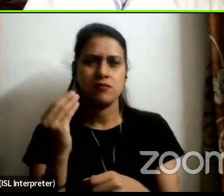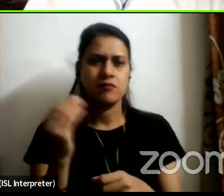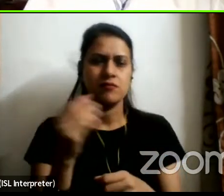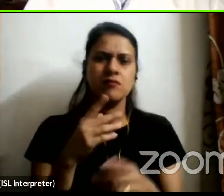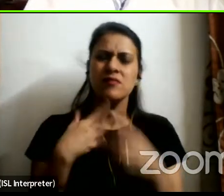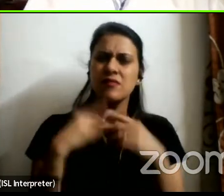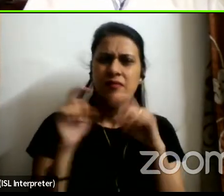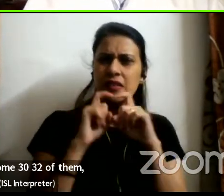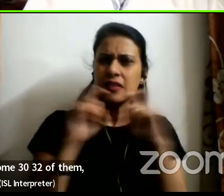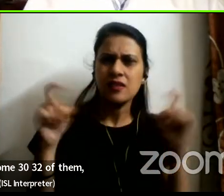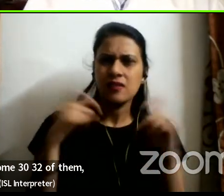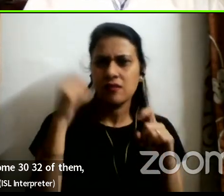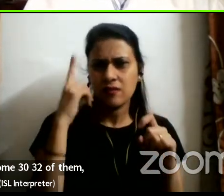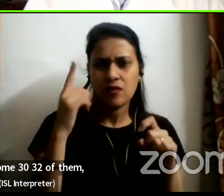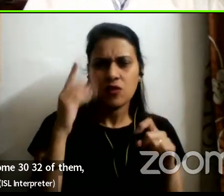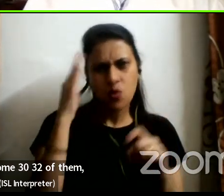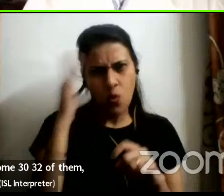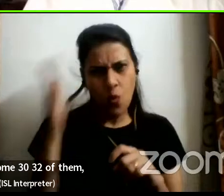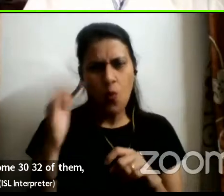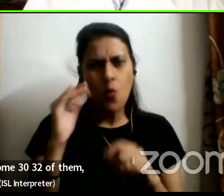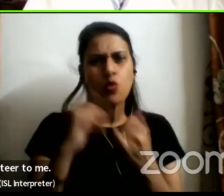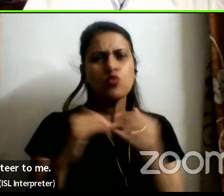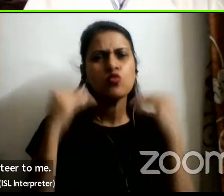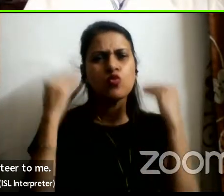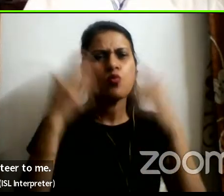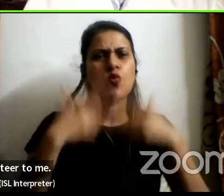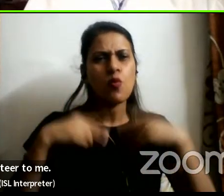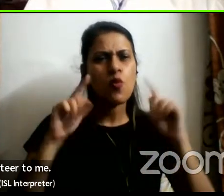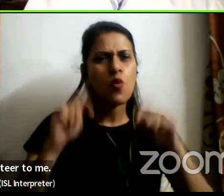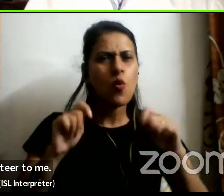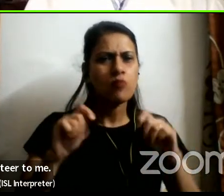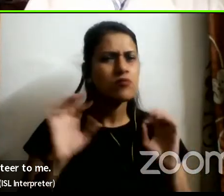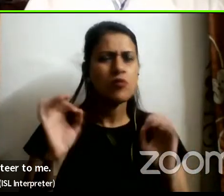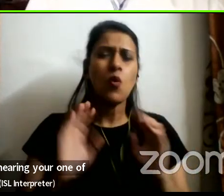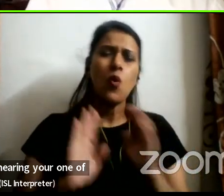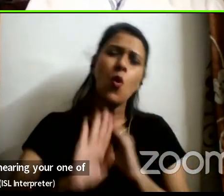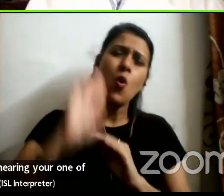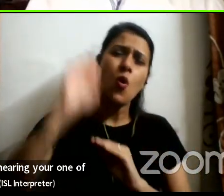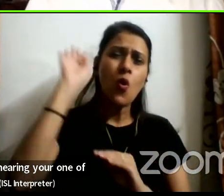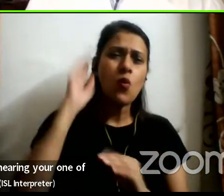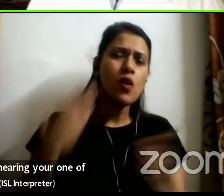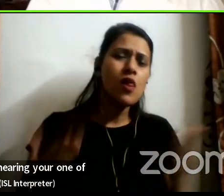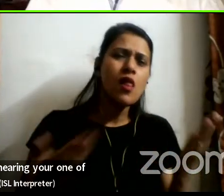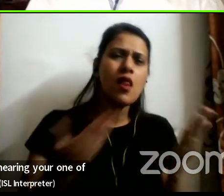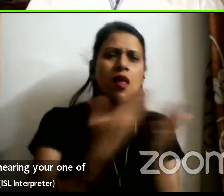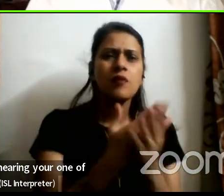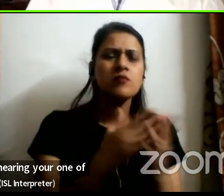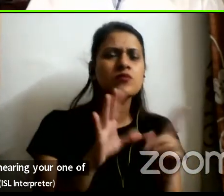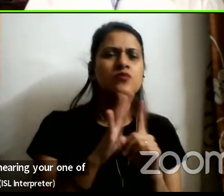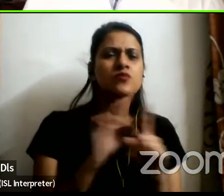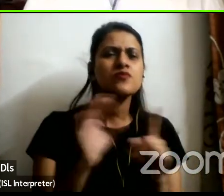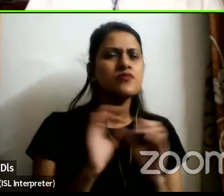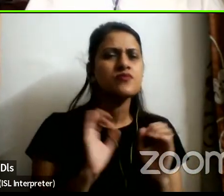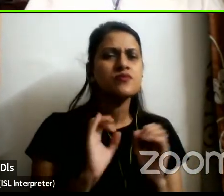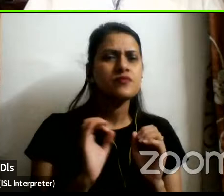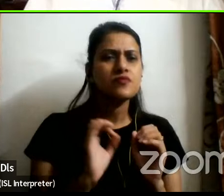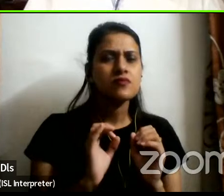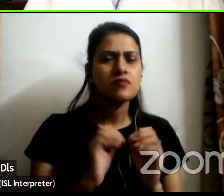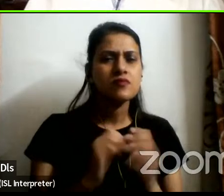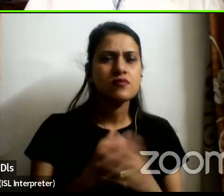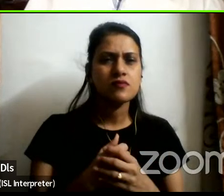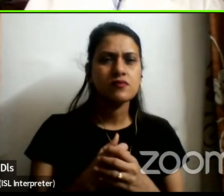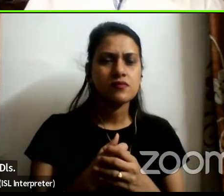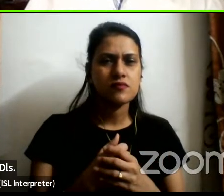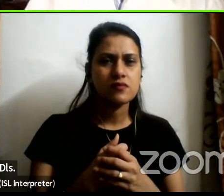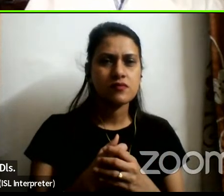me, do you know why Supreme Court is not hearing one of the oldest appeals under DLF? And they had no clue either. So, I mean, if I have